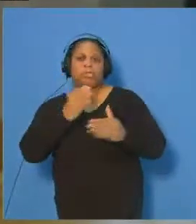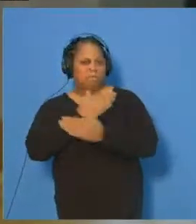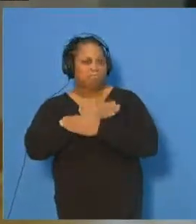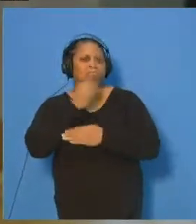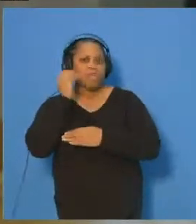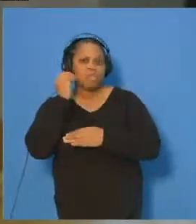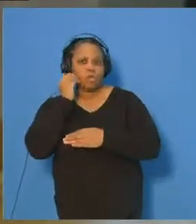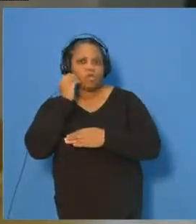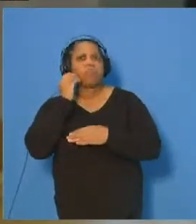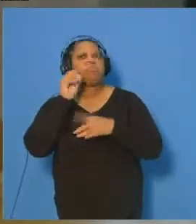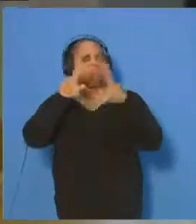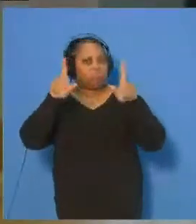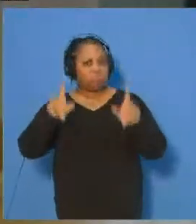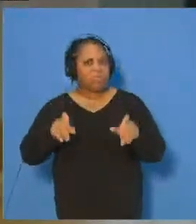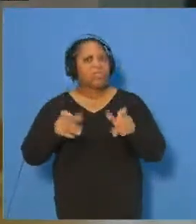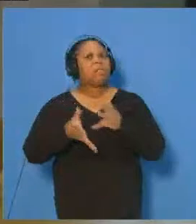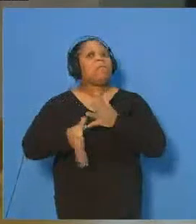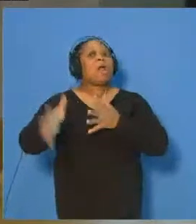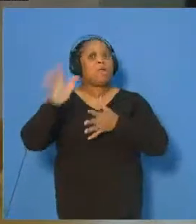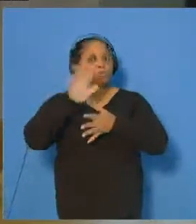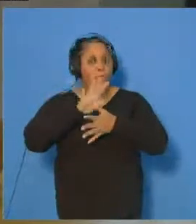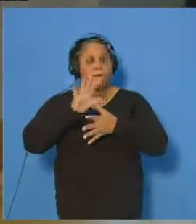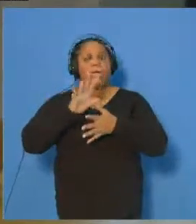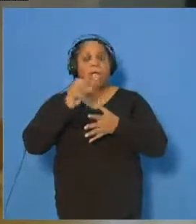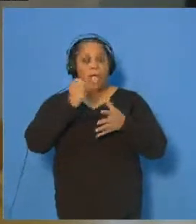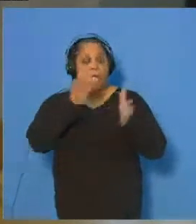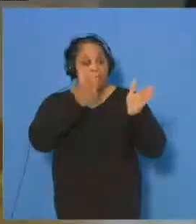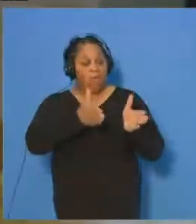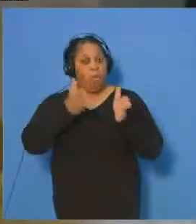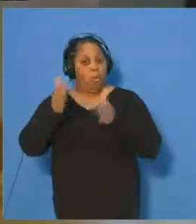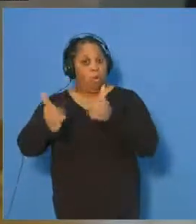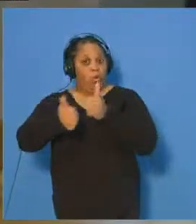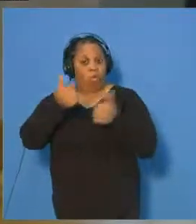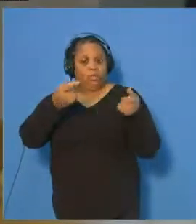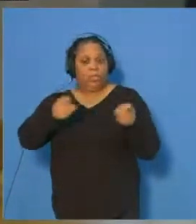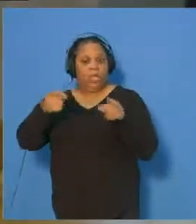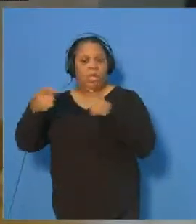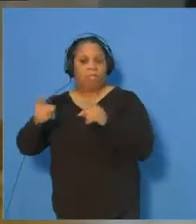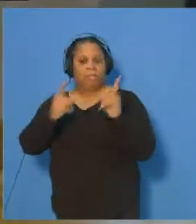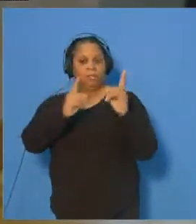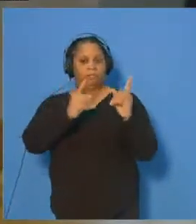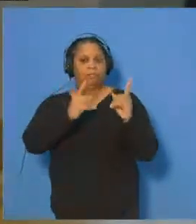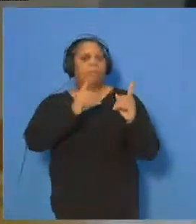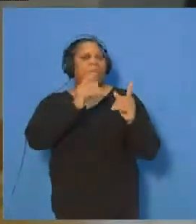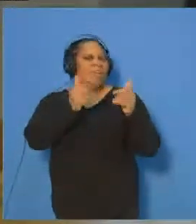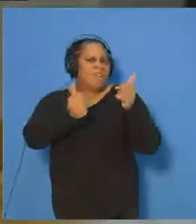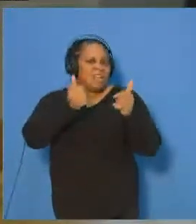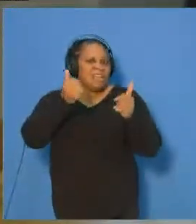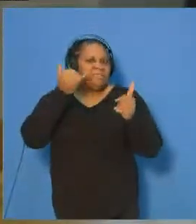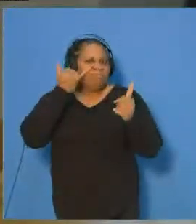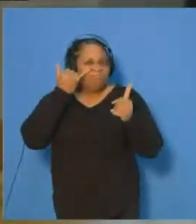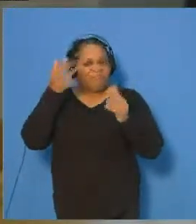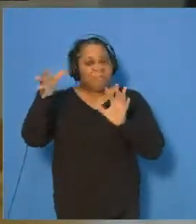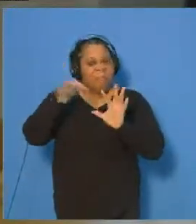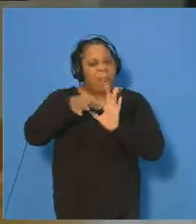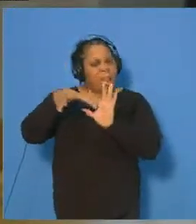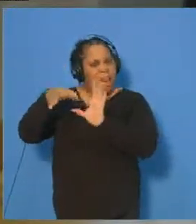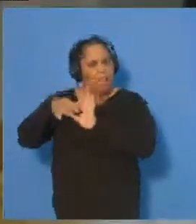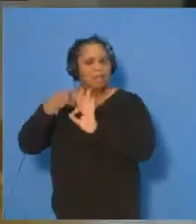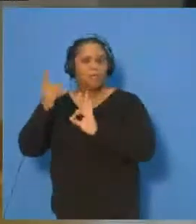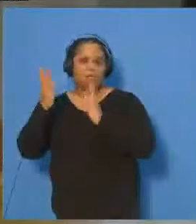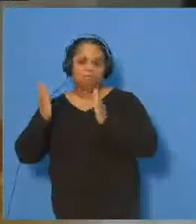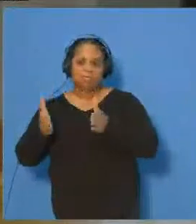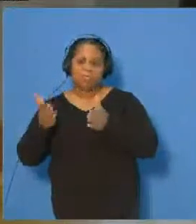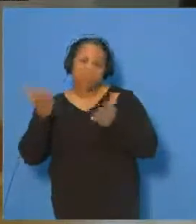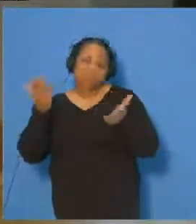matter of priority, and we will prioritize the order in which they take place based on things like if there's been a link, because, for example, one person